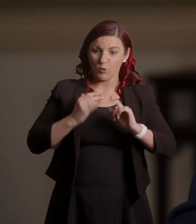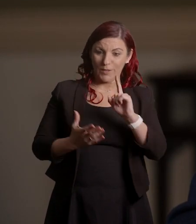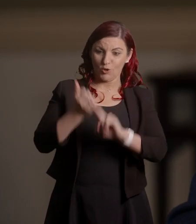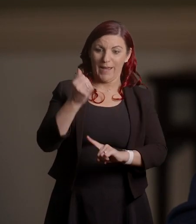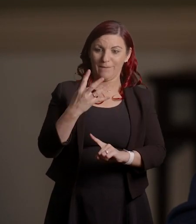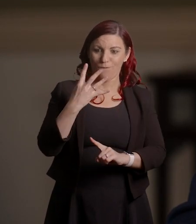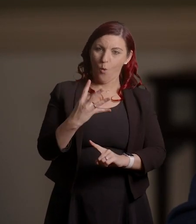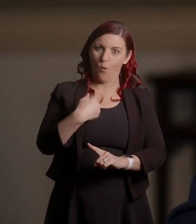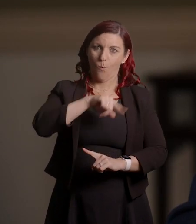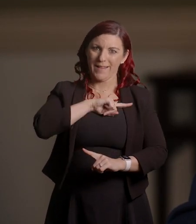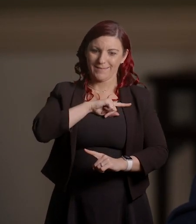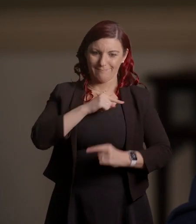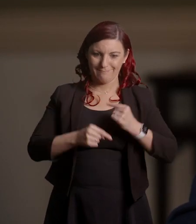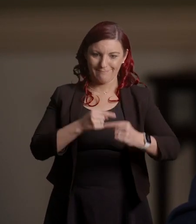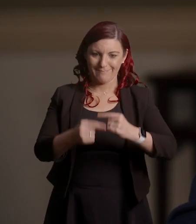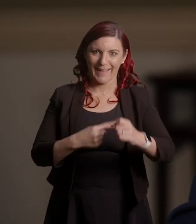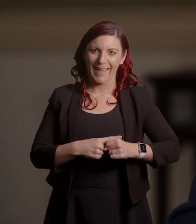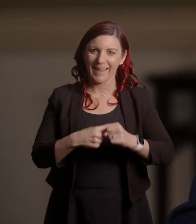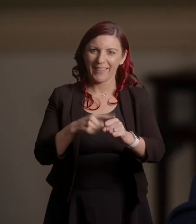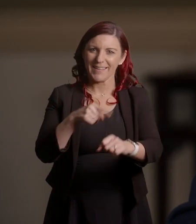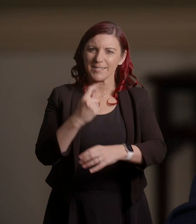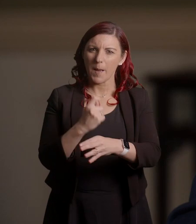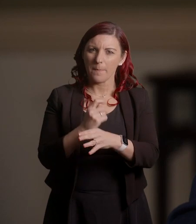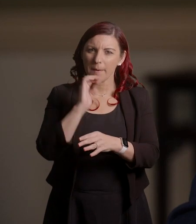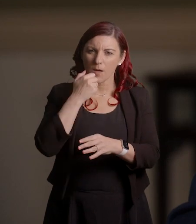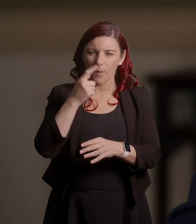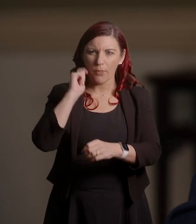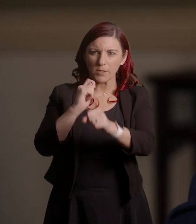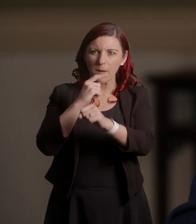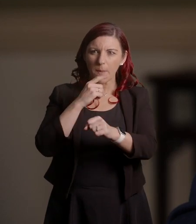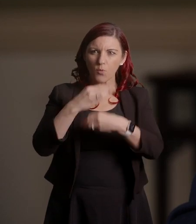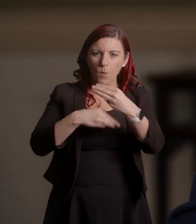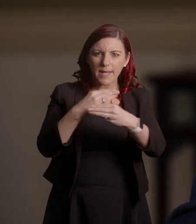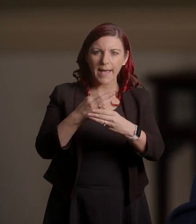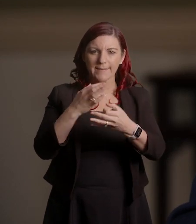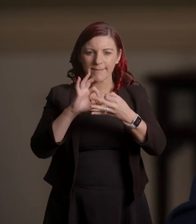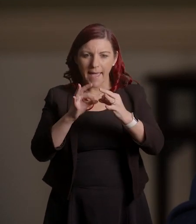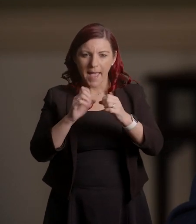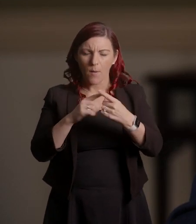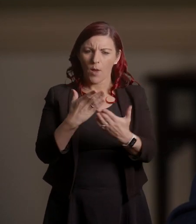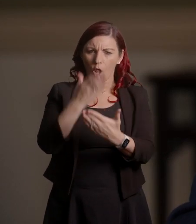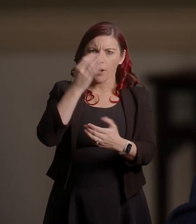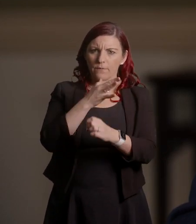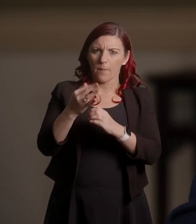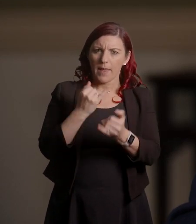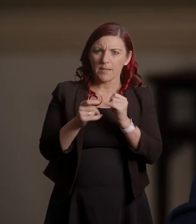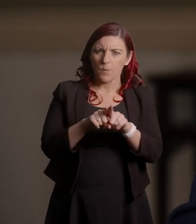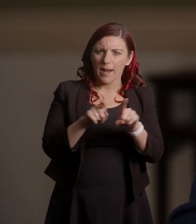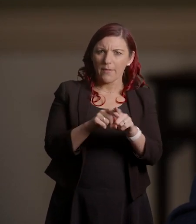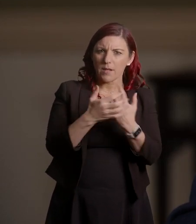learned so much about controlling the game and the process of the game, and educated us as players and as people as well.